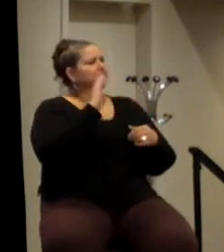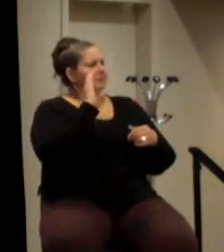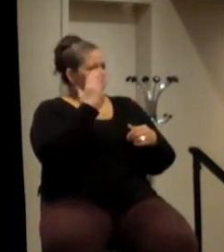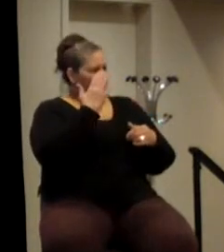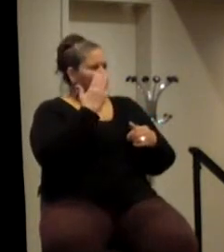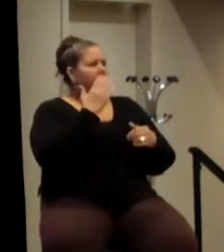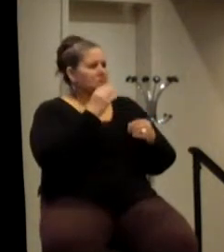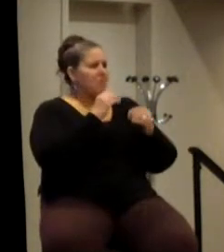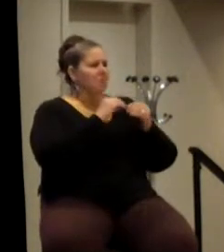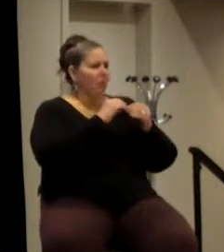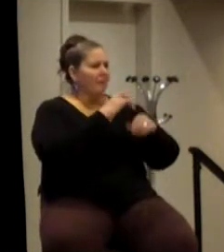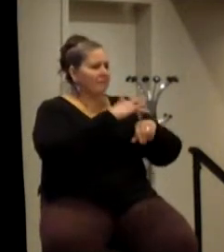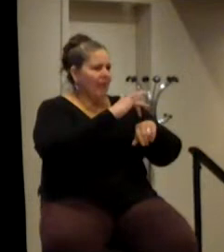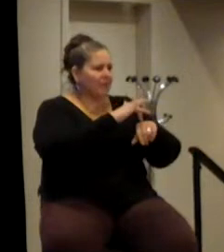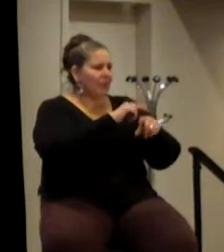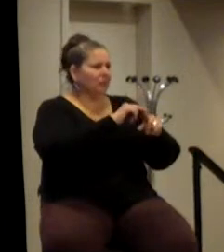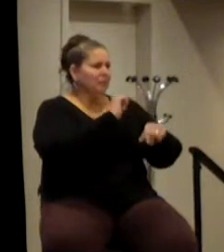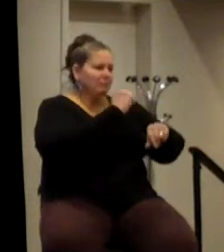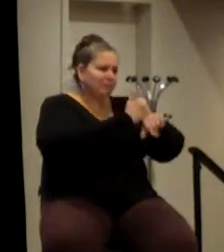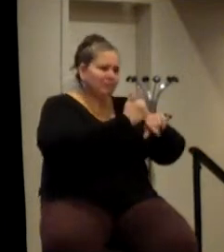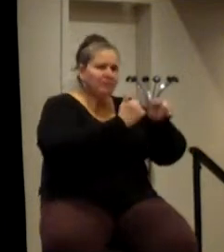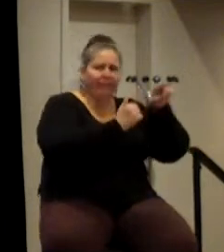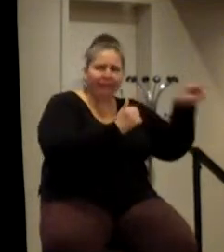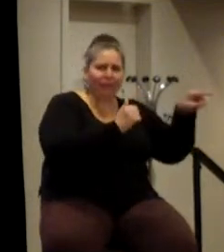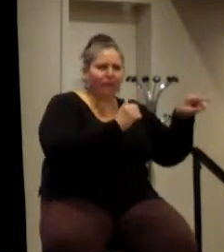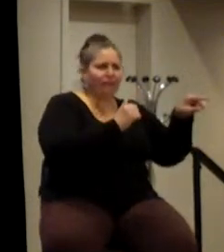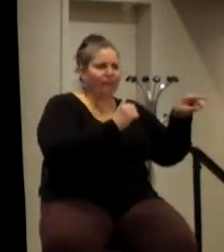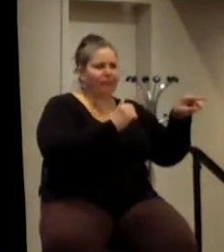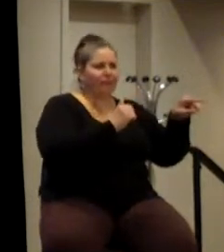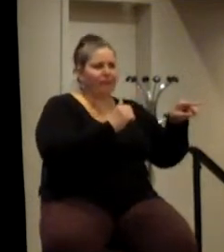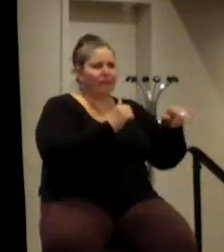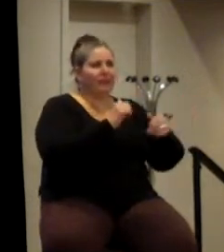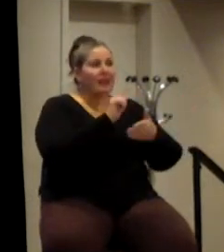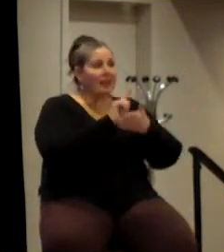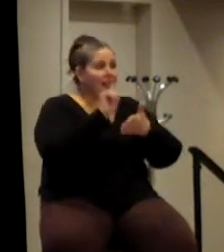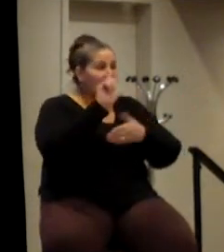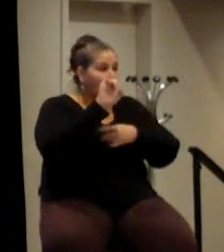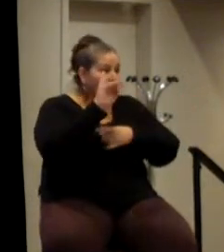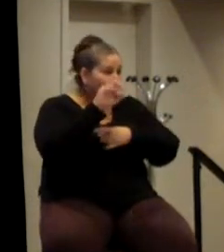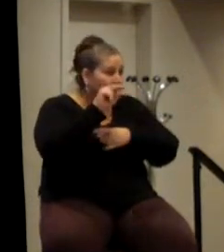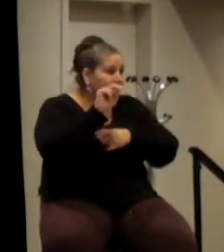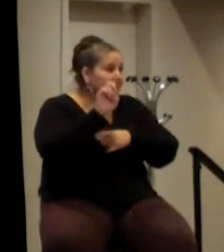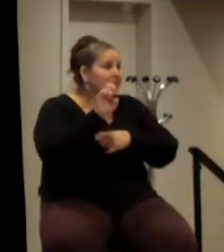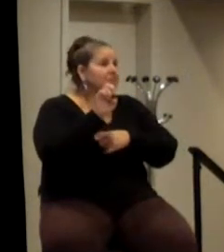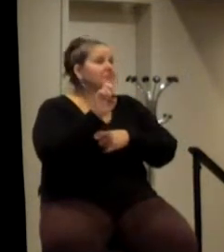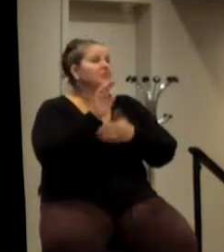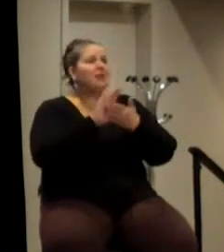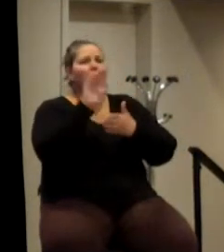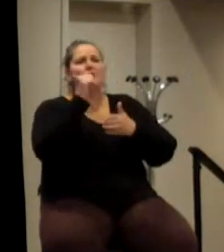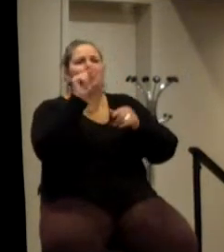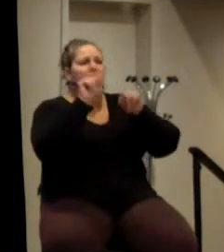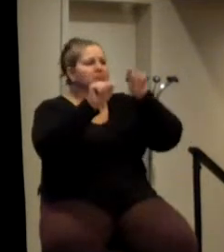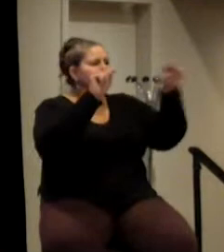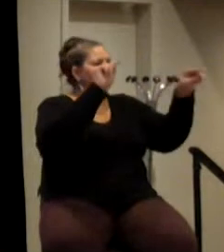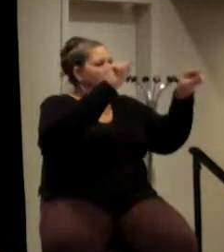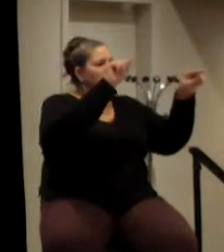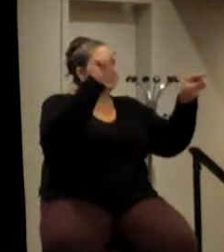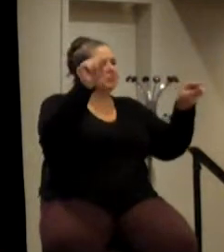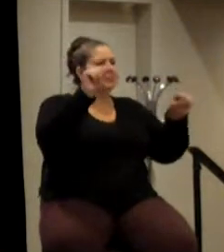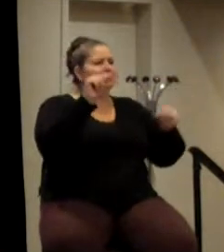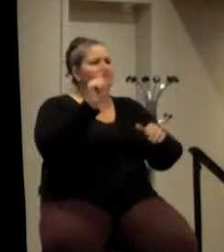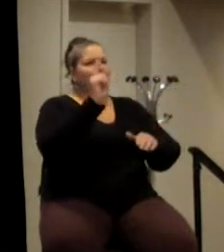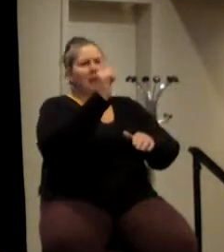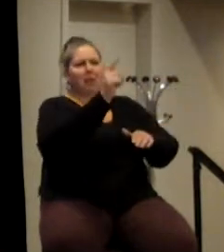just like it would at Lemoyne and the other colleges. I think we'll get there probably late spring as far as